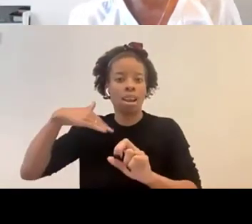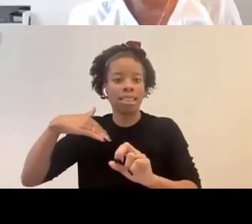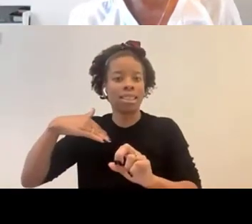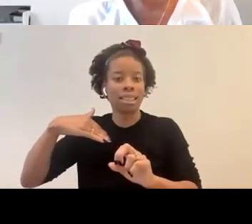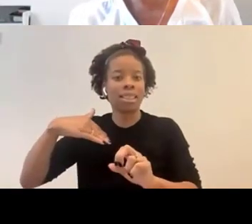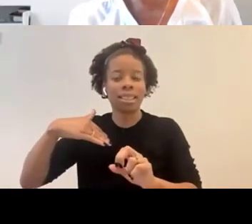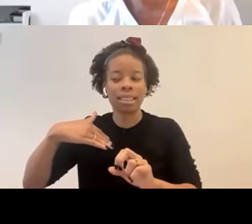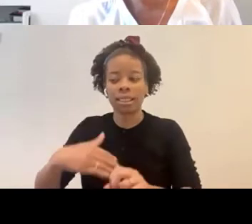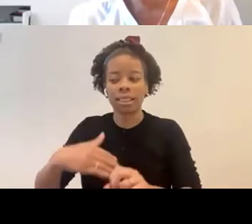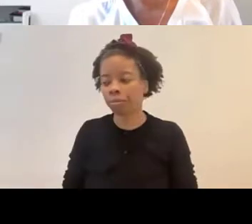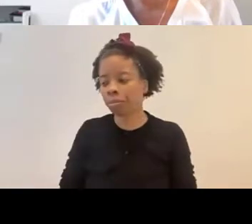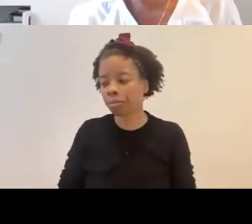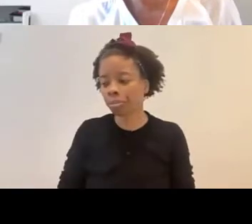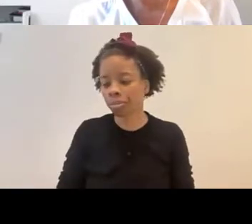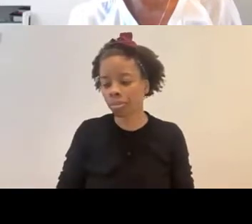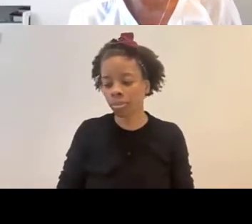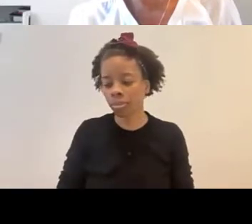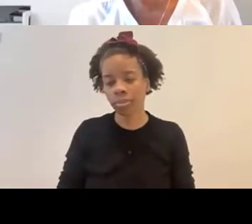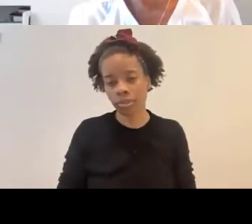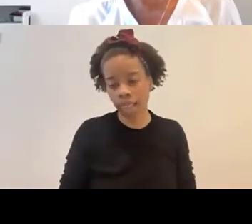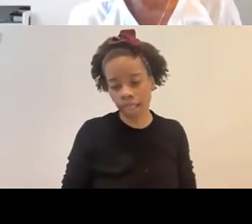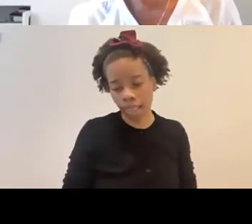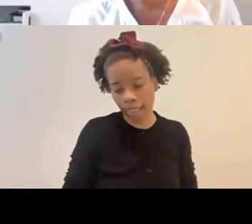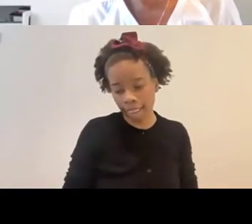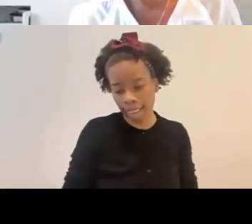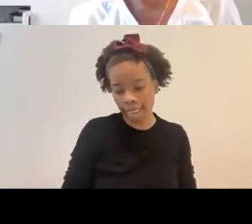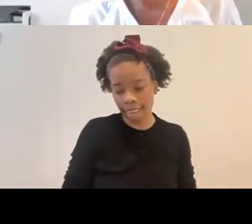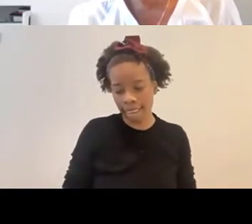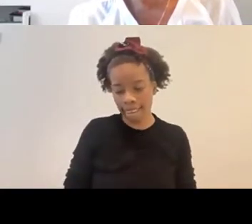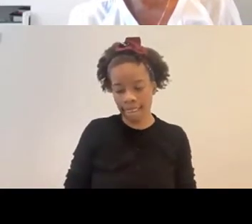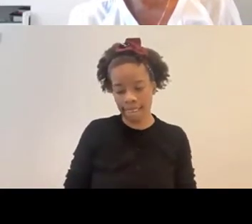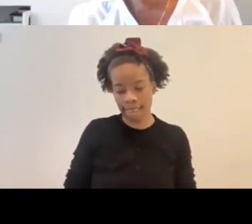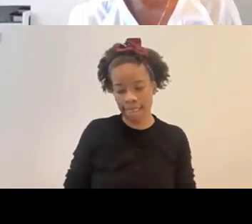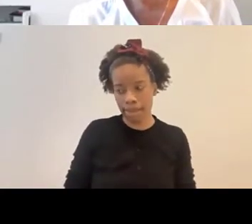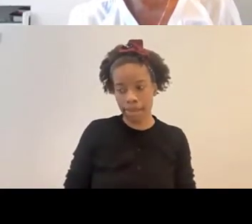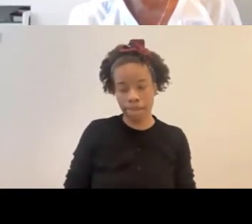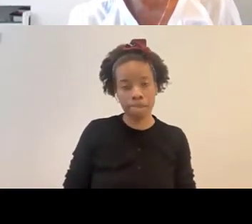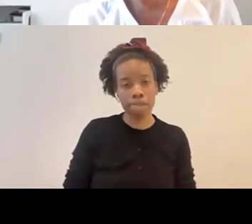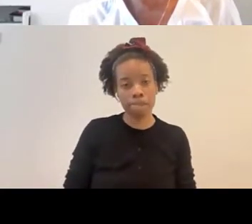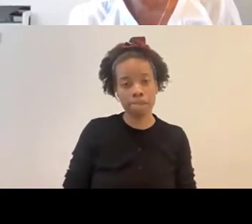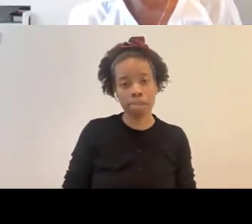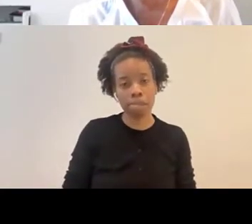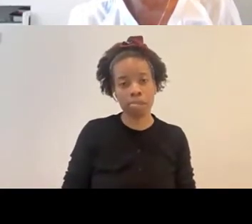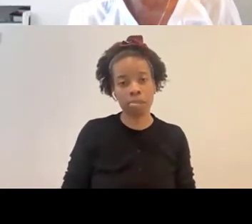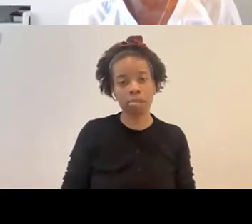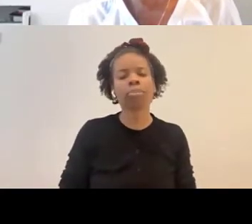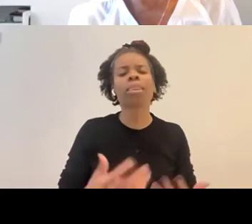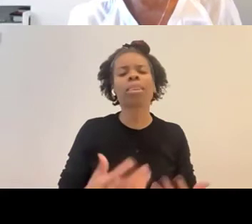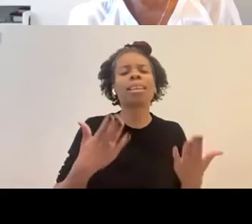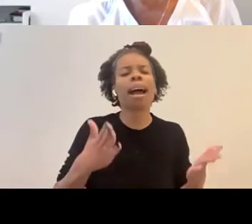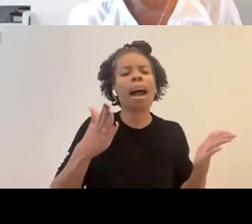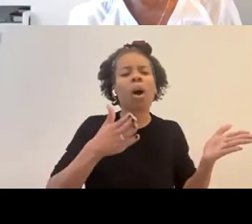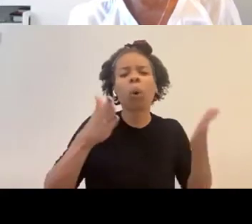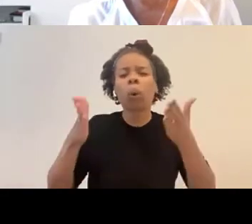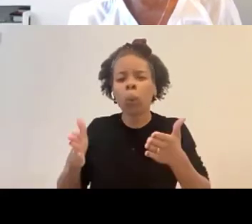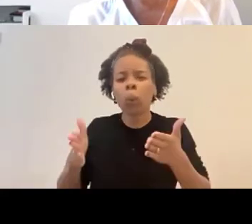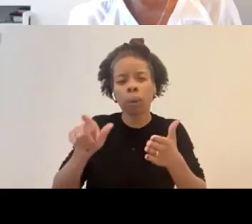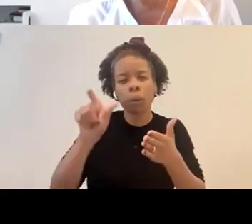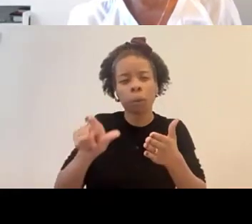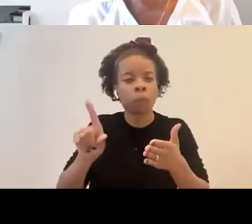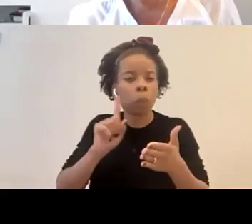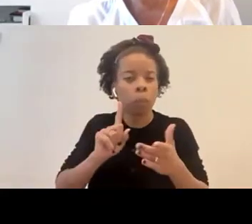to our efforts on anti-racism. I'd like to invite now Sheila Patel to come and share